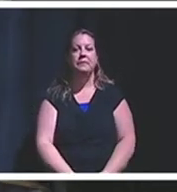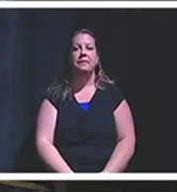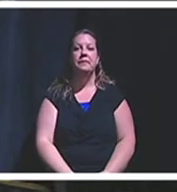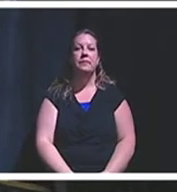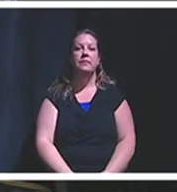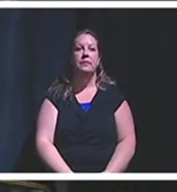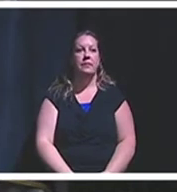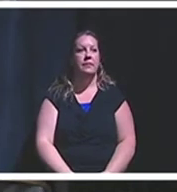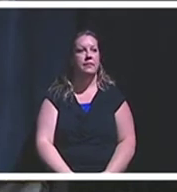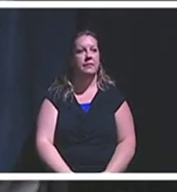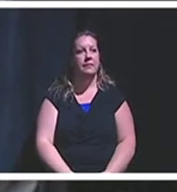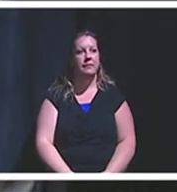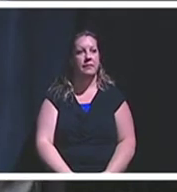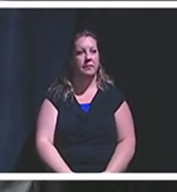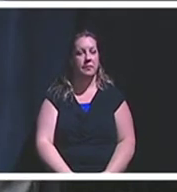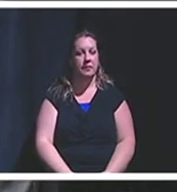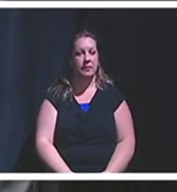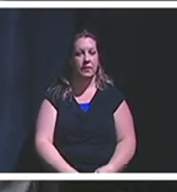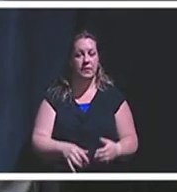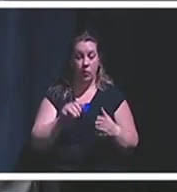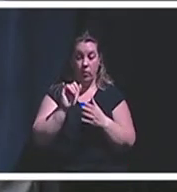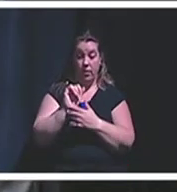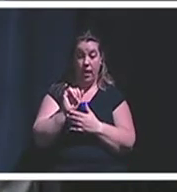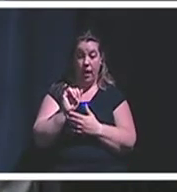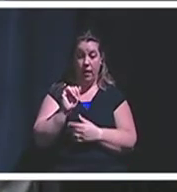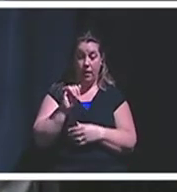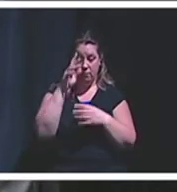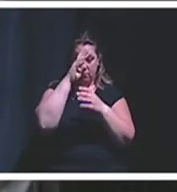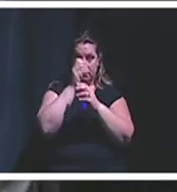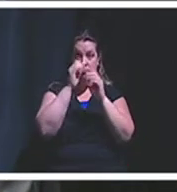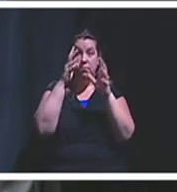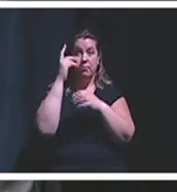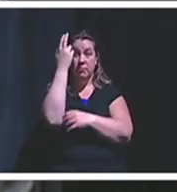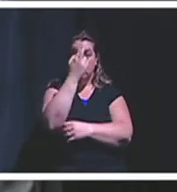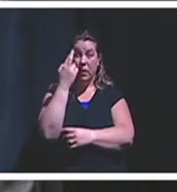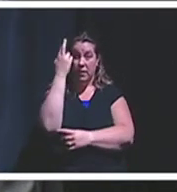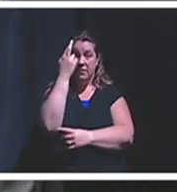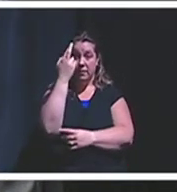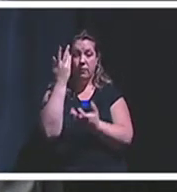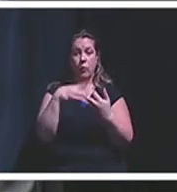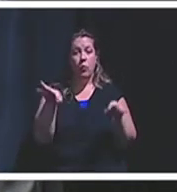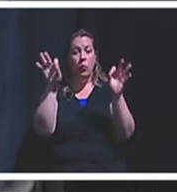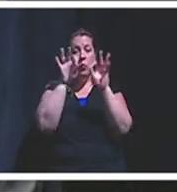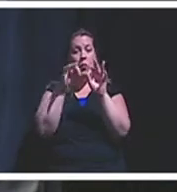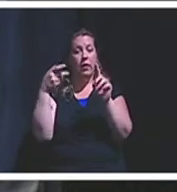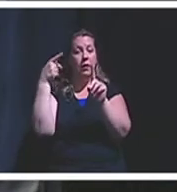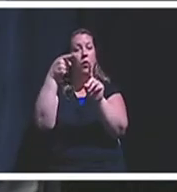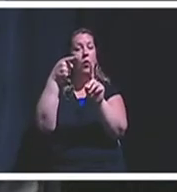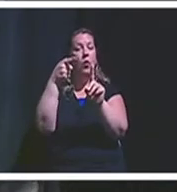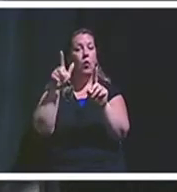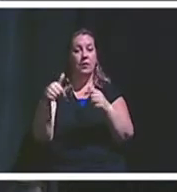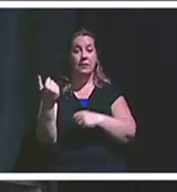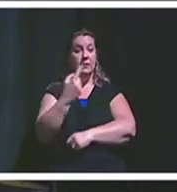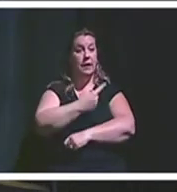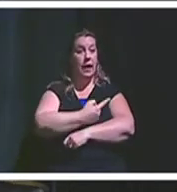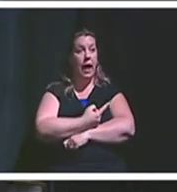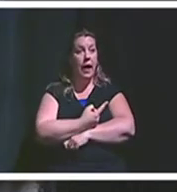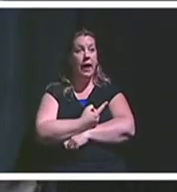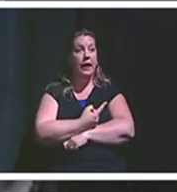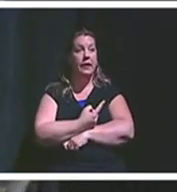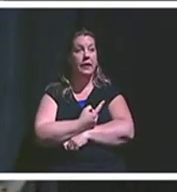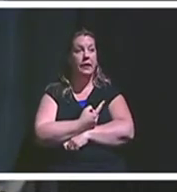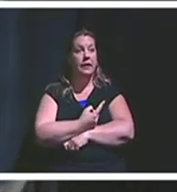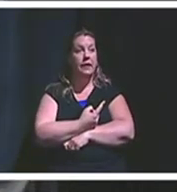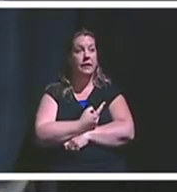That progressive realization of a worthy goal. Today,